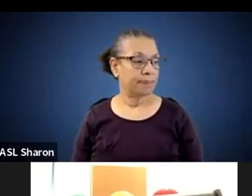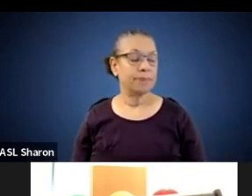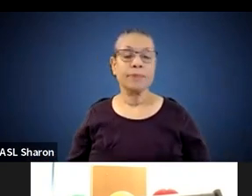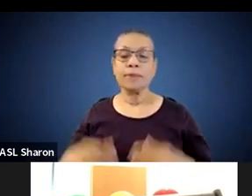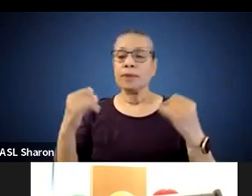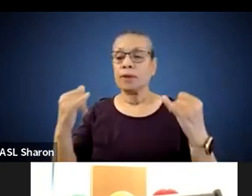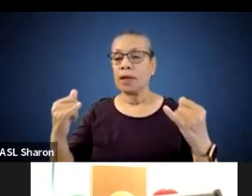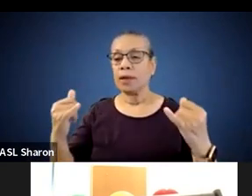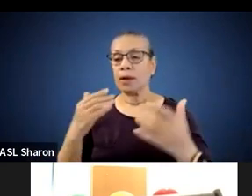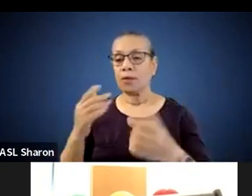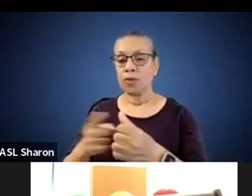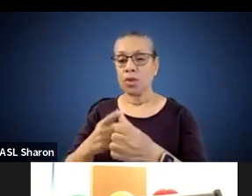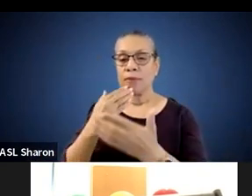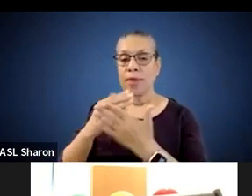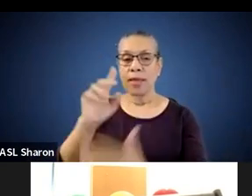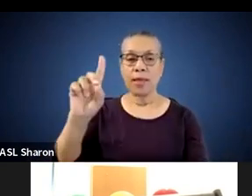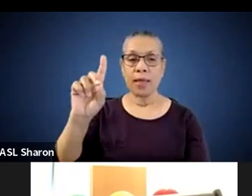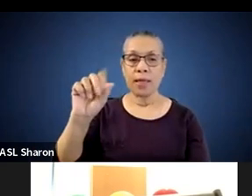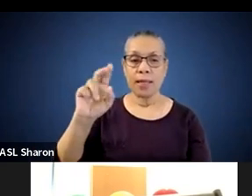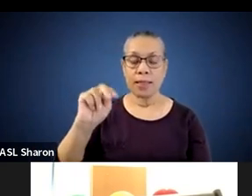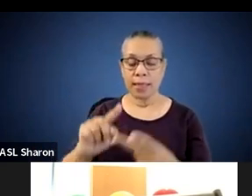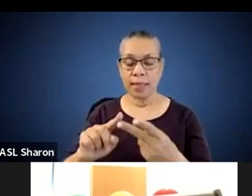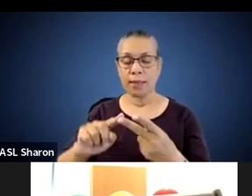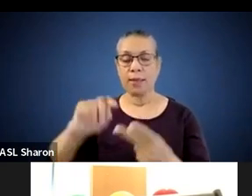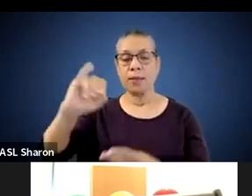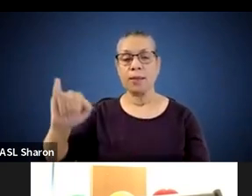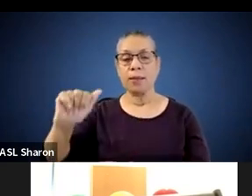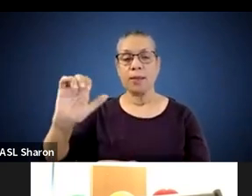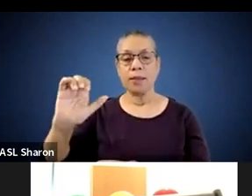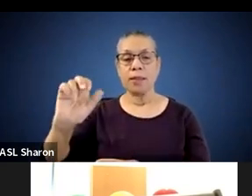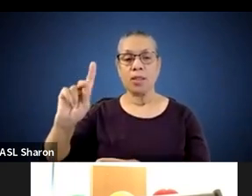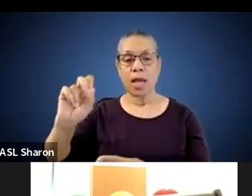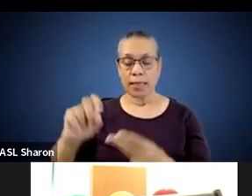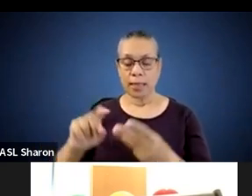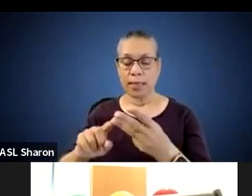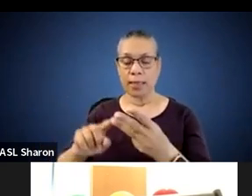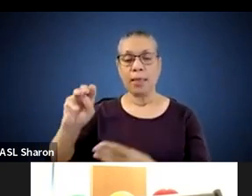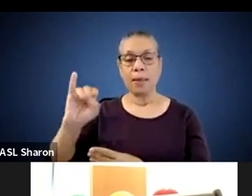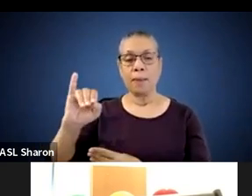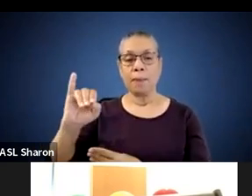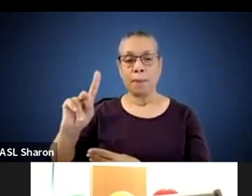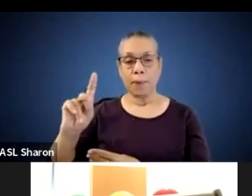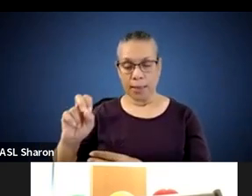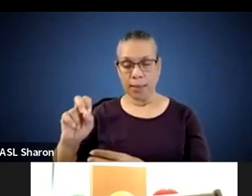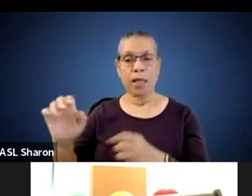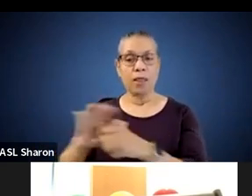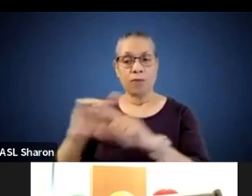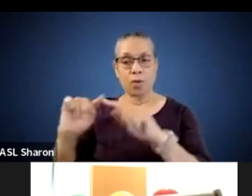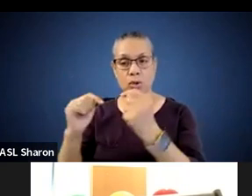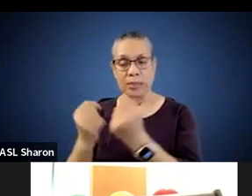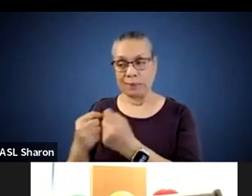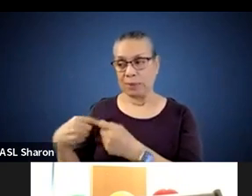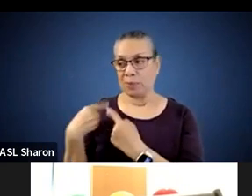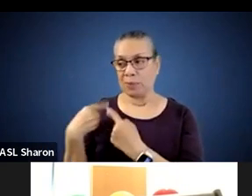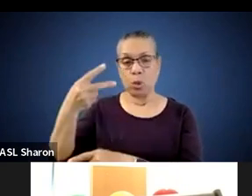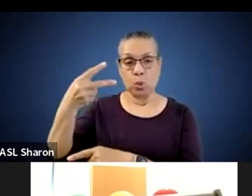start off by thanking Dan Jackie Mike and the whole team um for all of their hard work uh for literally what has been two